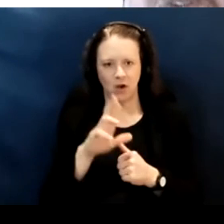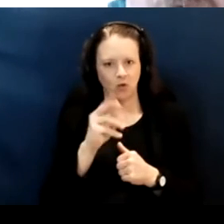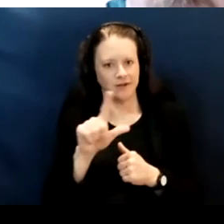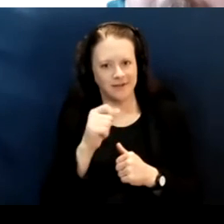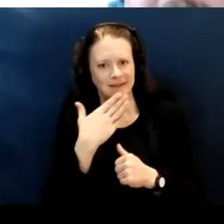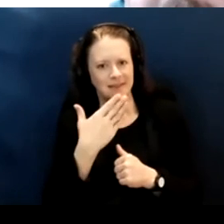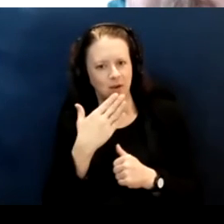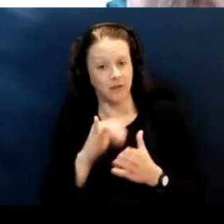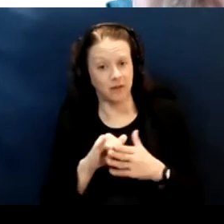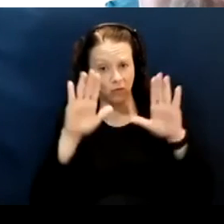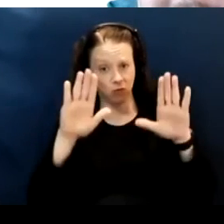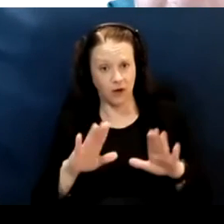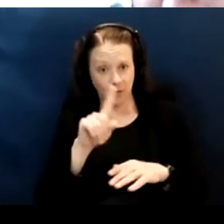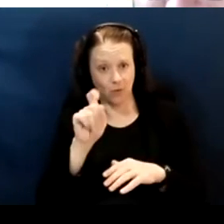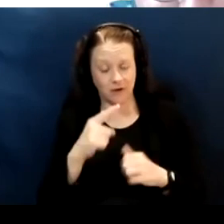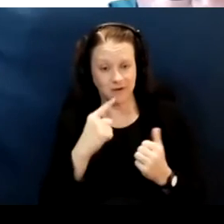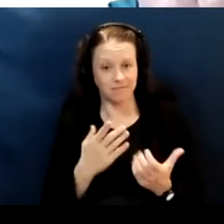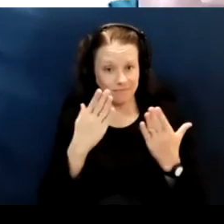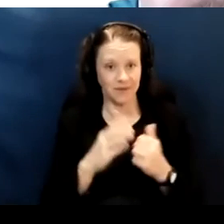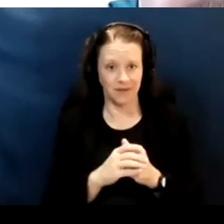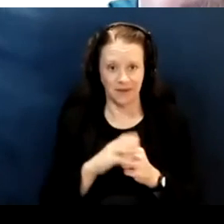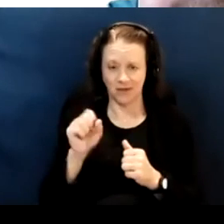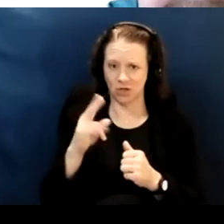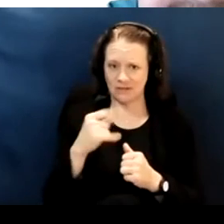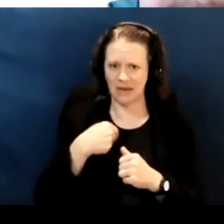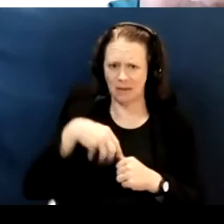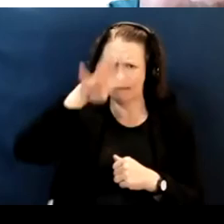That's a great question. I was just baffled